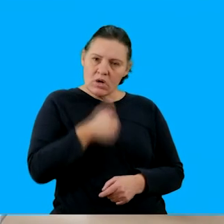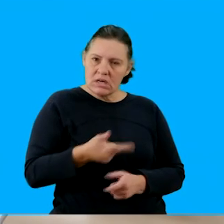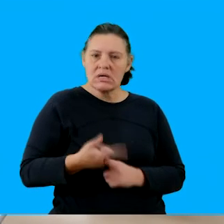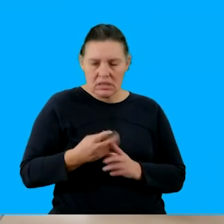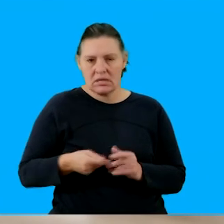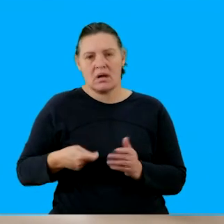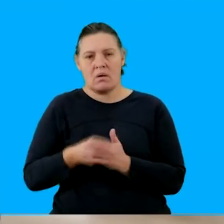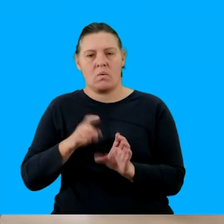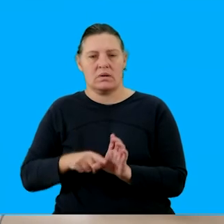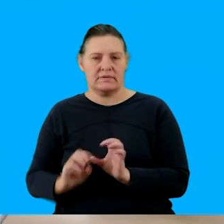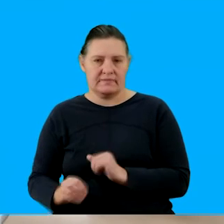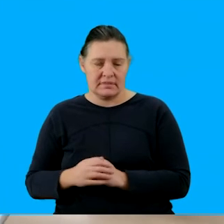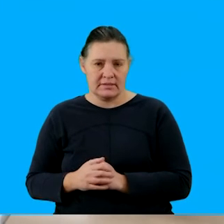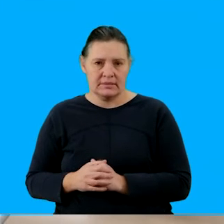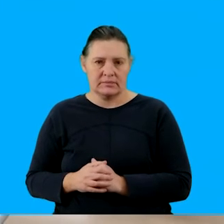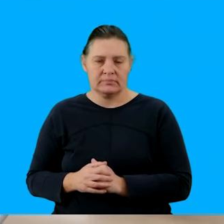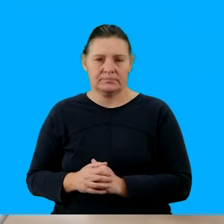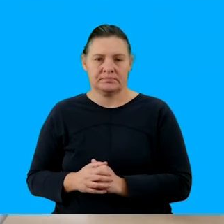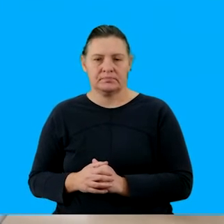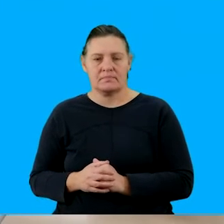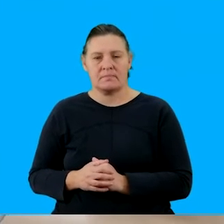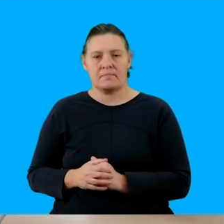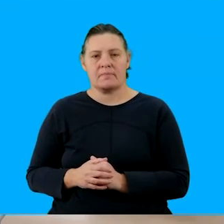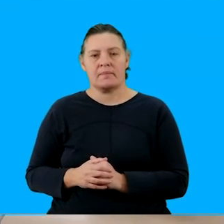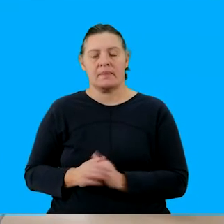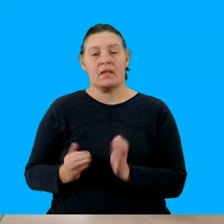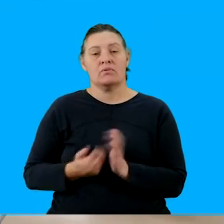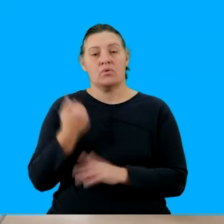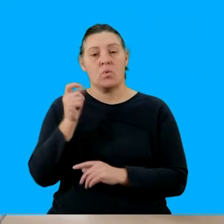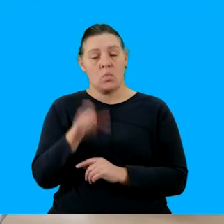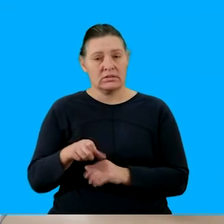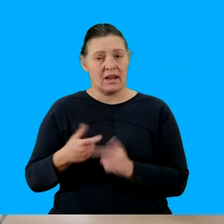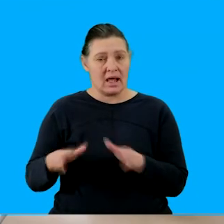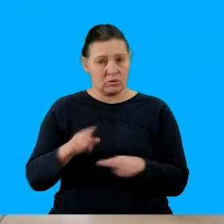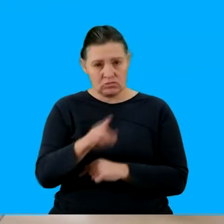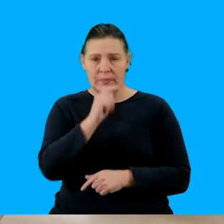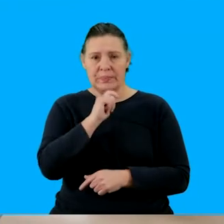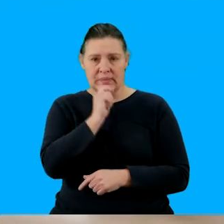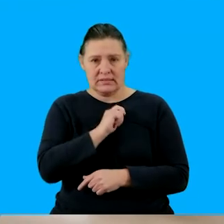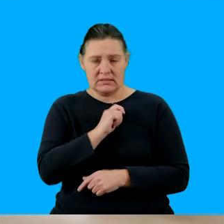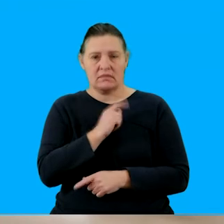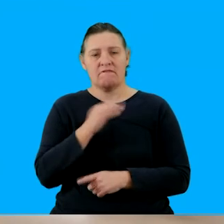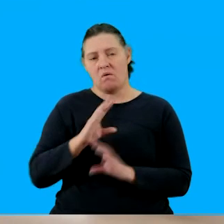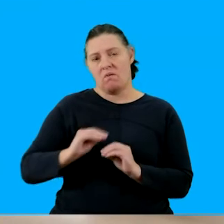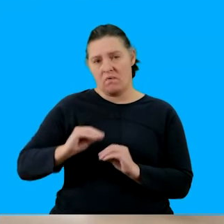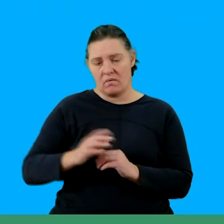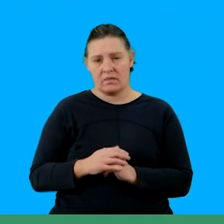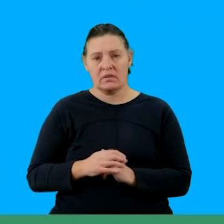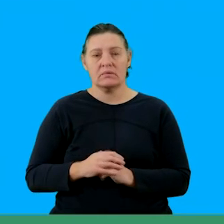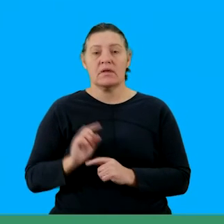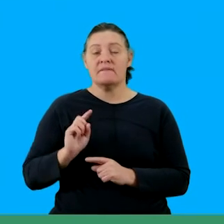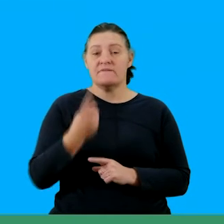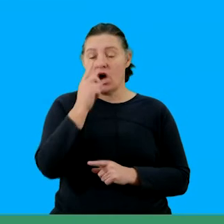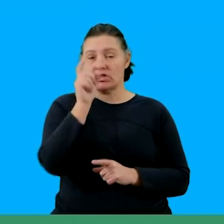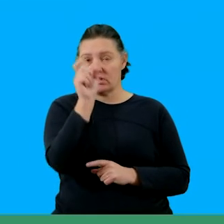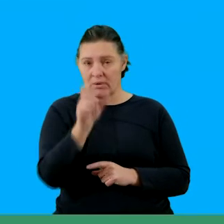is quality. Then, new words and language that we will be using for the lesson. The